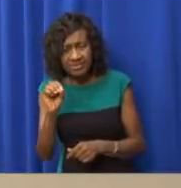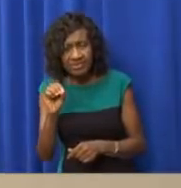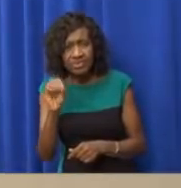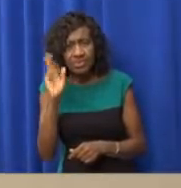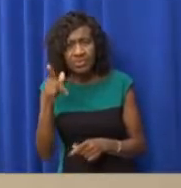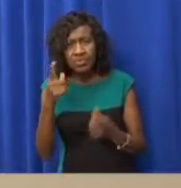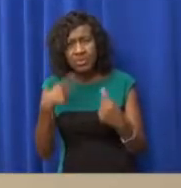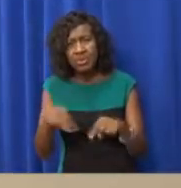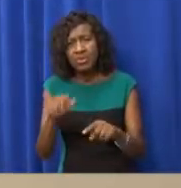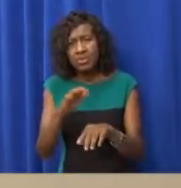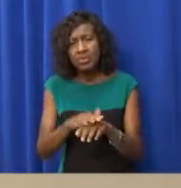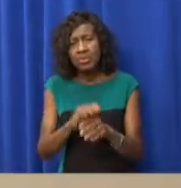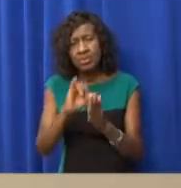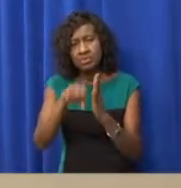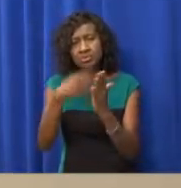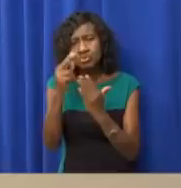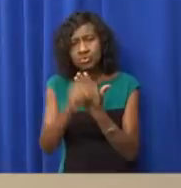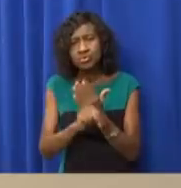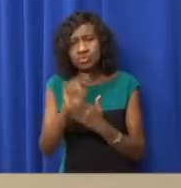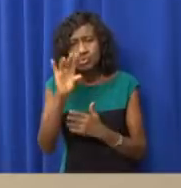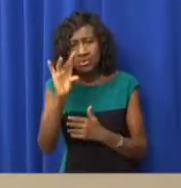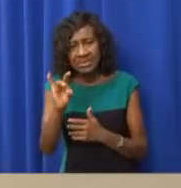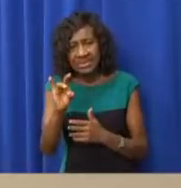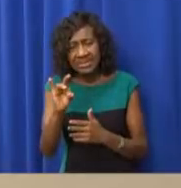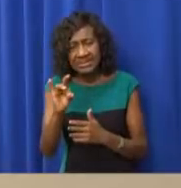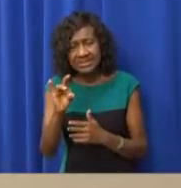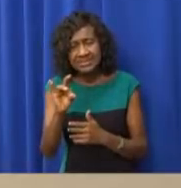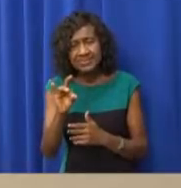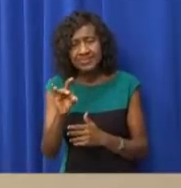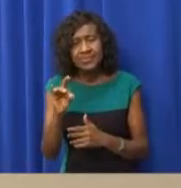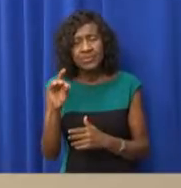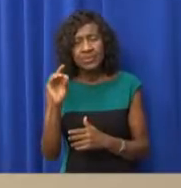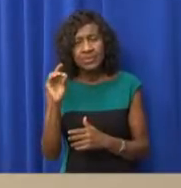Rodriguez is organising this flight, and we'll put his